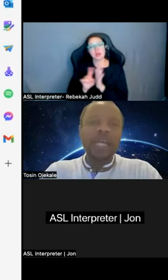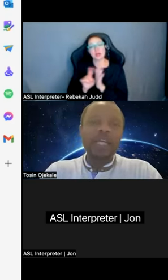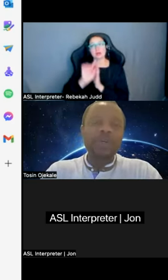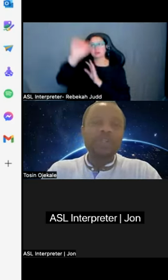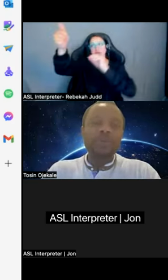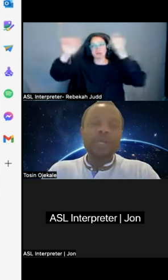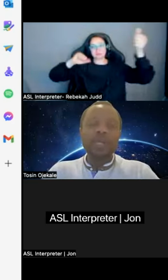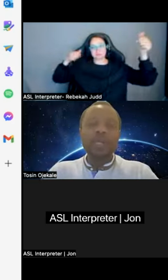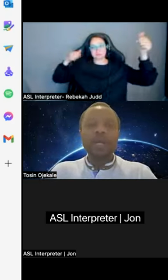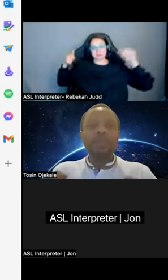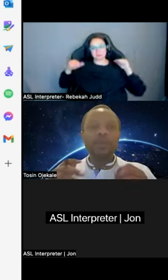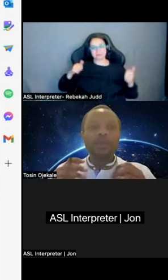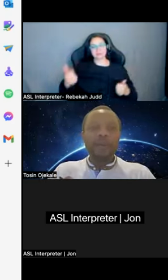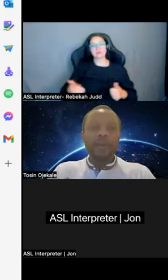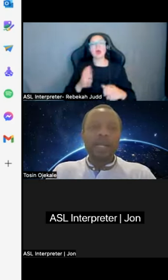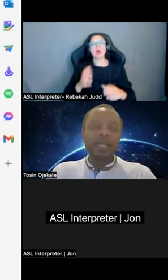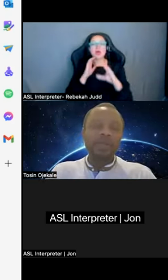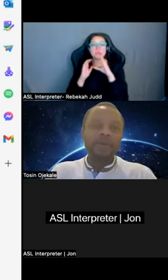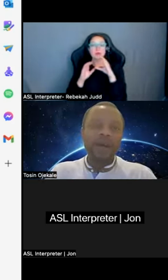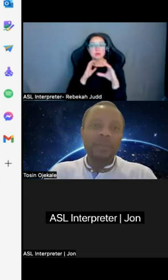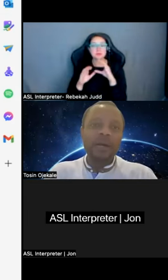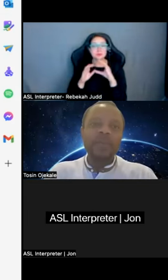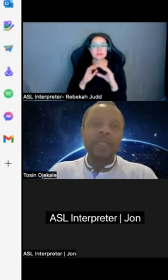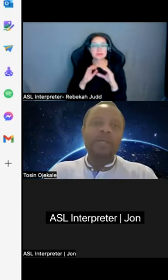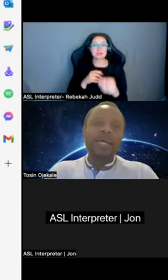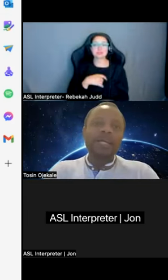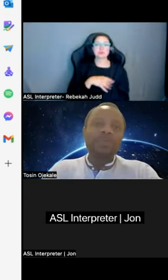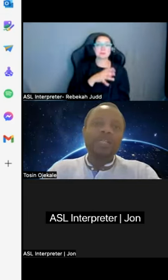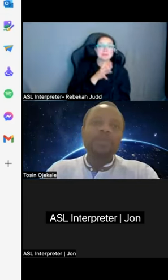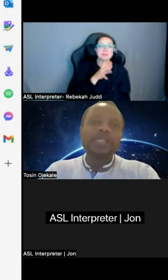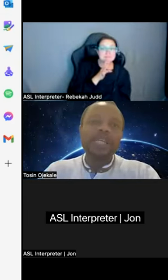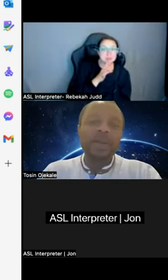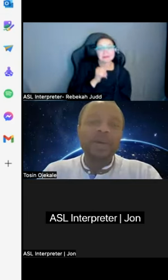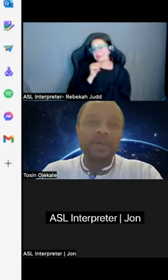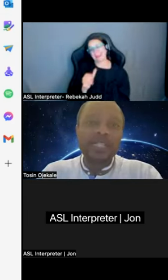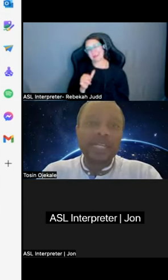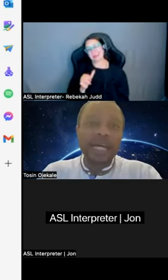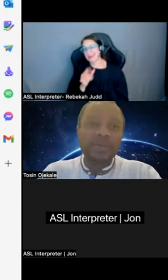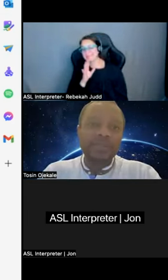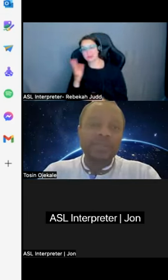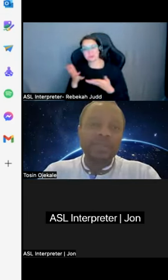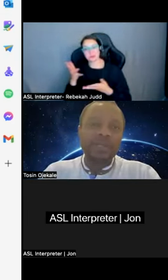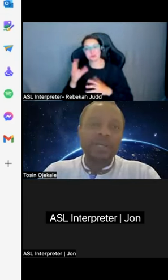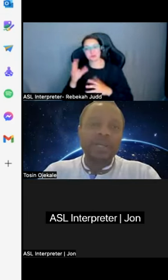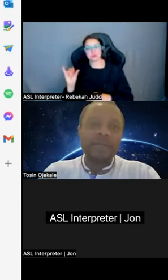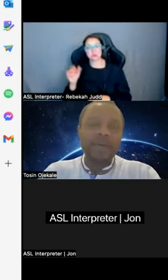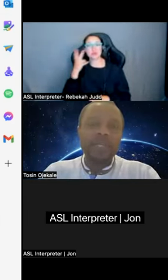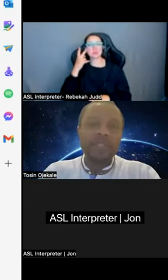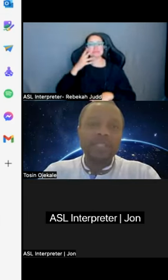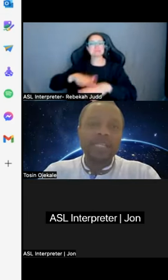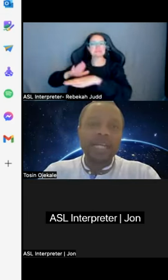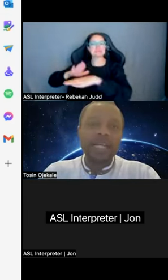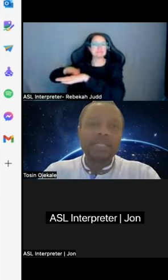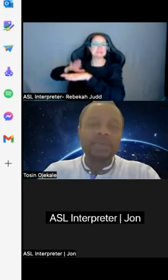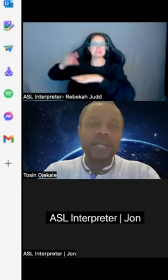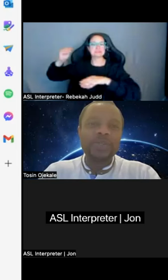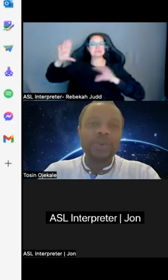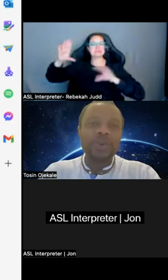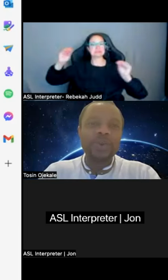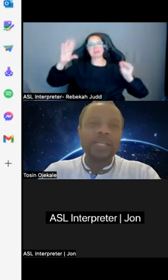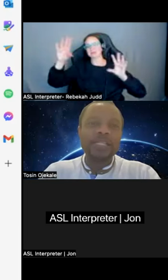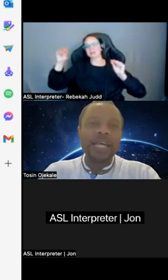communication here is going to be both verbal and non-verbal. That's why you will see a lot of signals, evacuation signals,